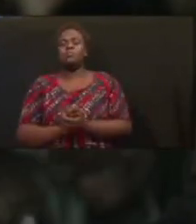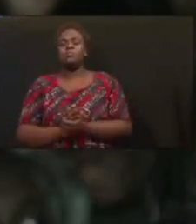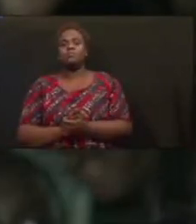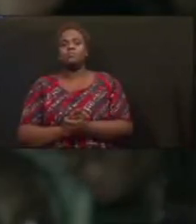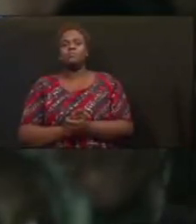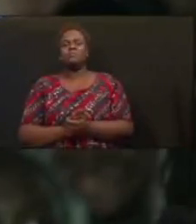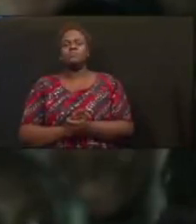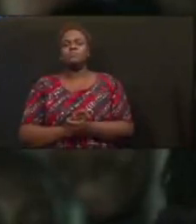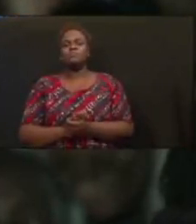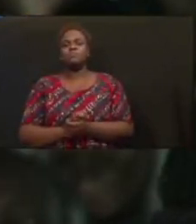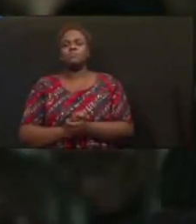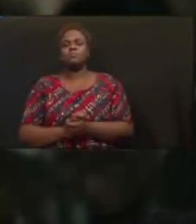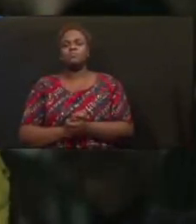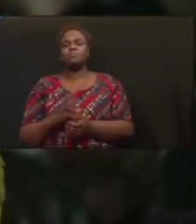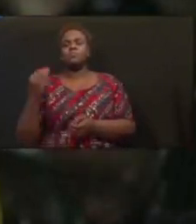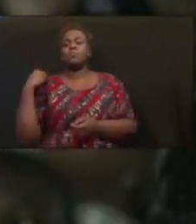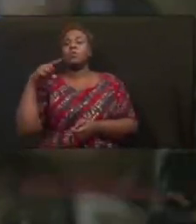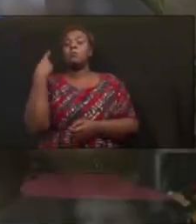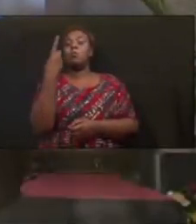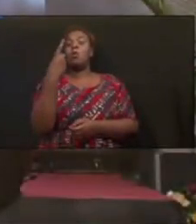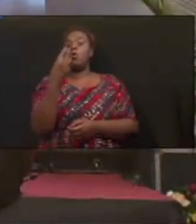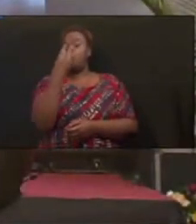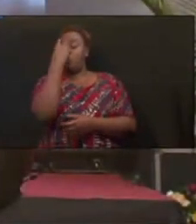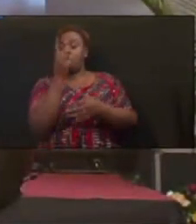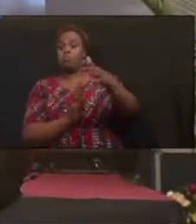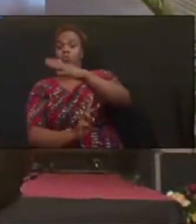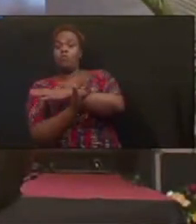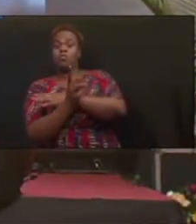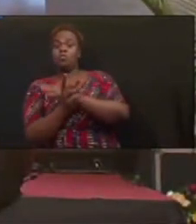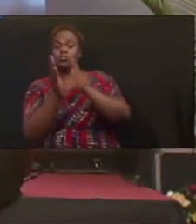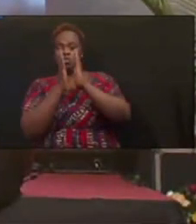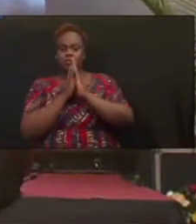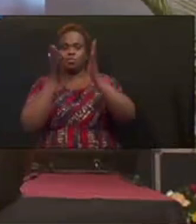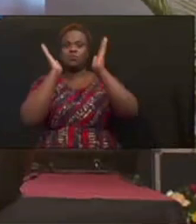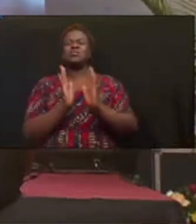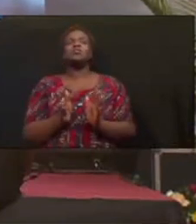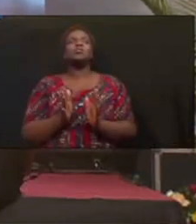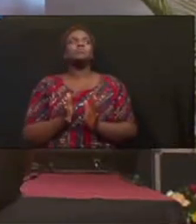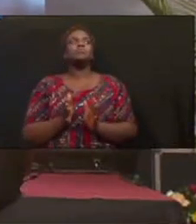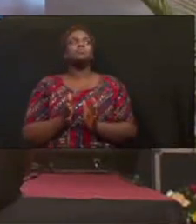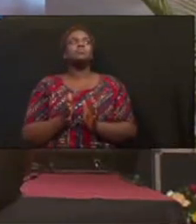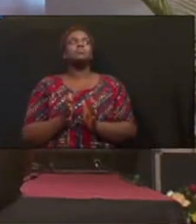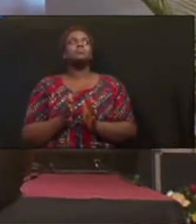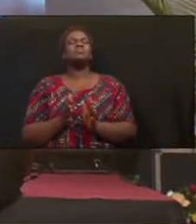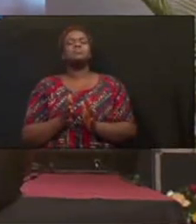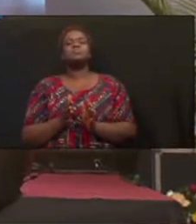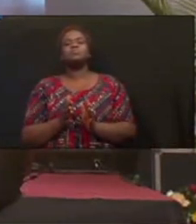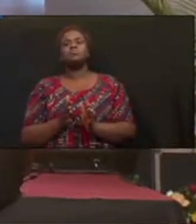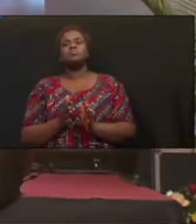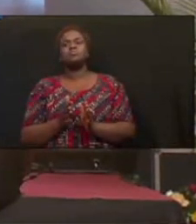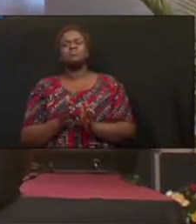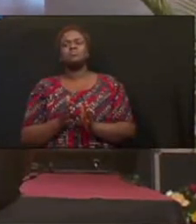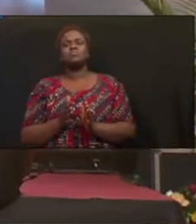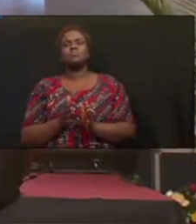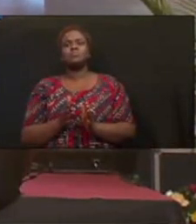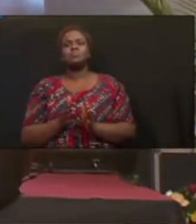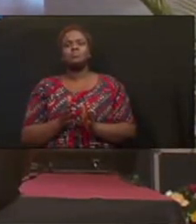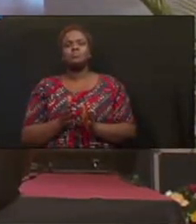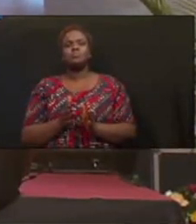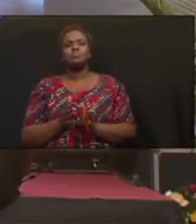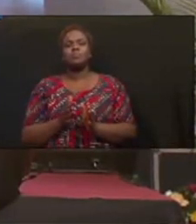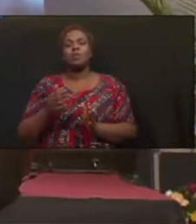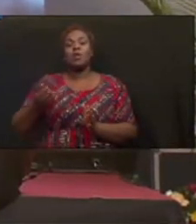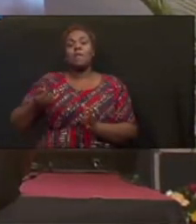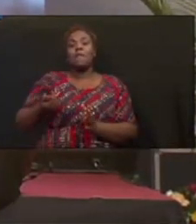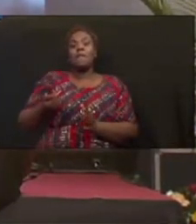Number one, prophetic intercessors. And let me tell you this, I wish we had time. Women, hear me.